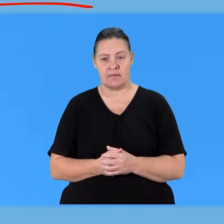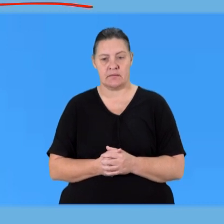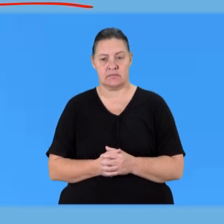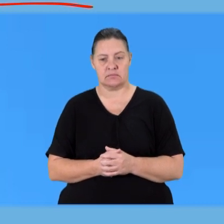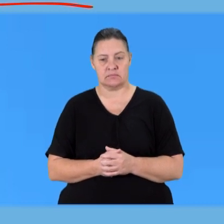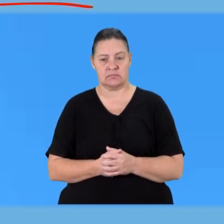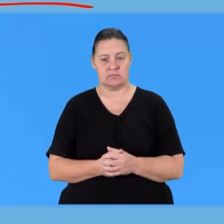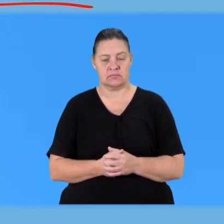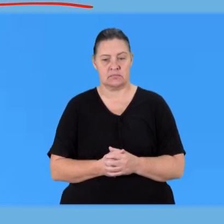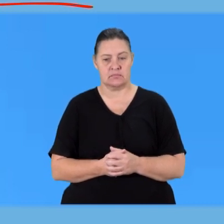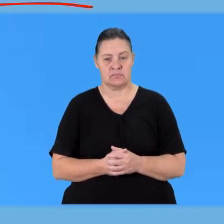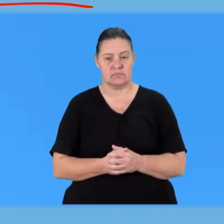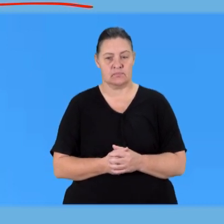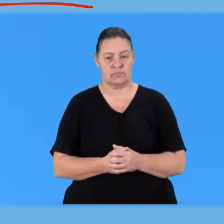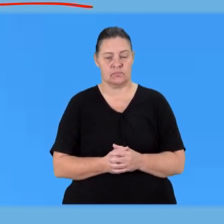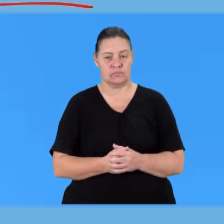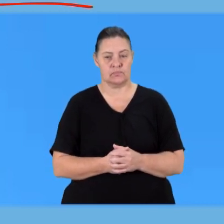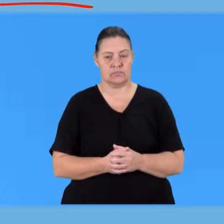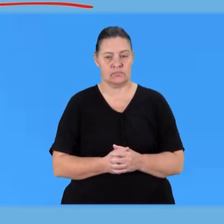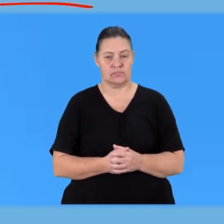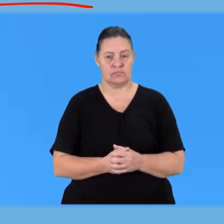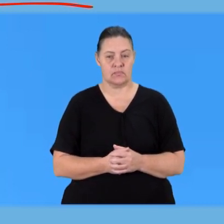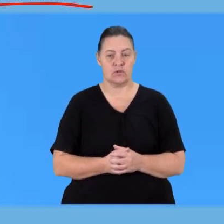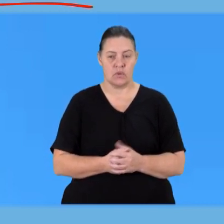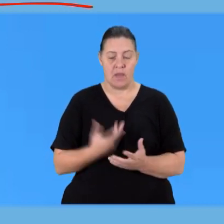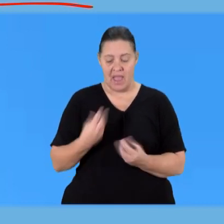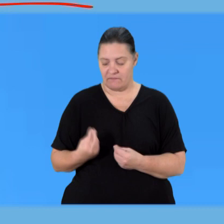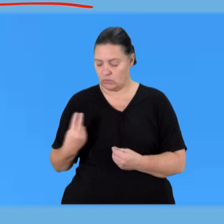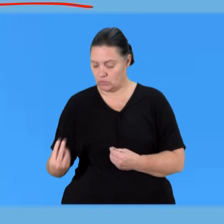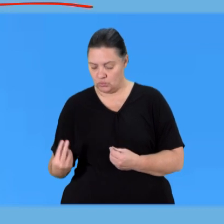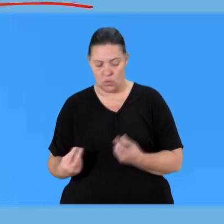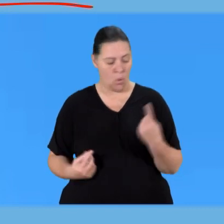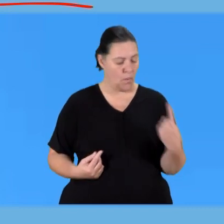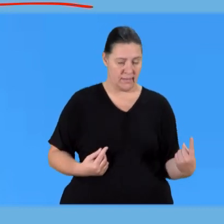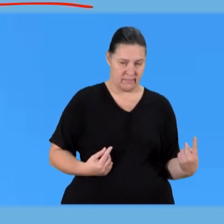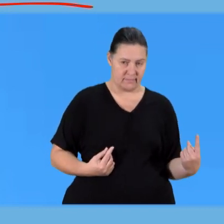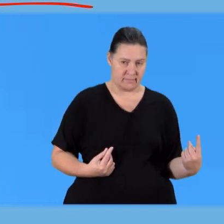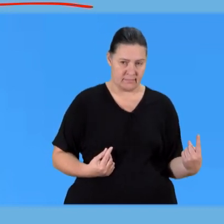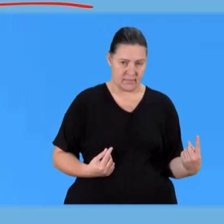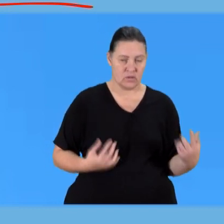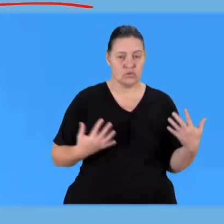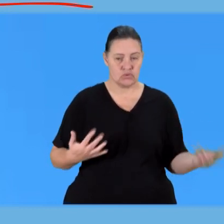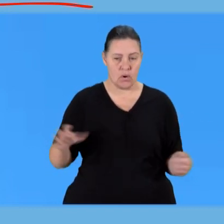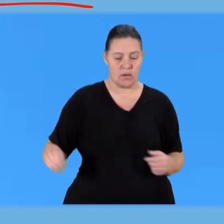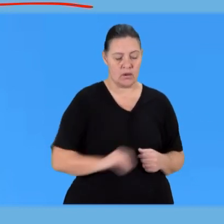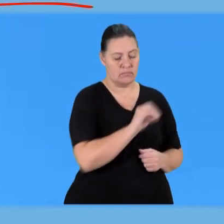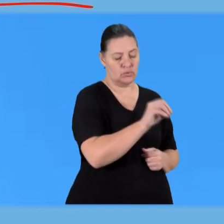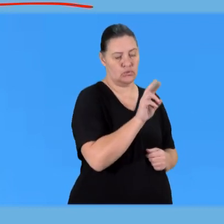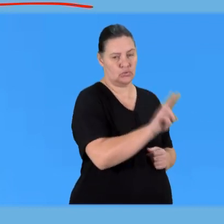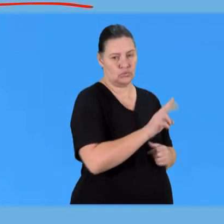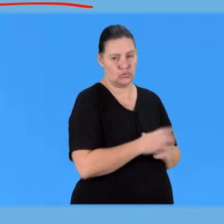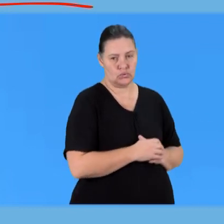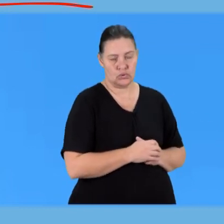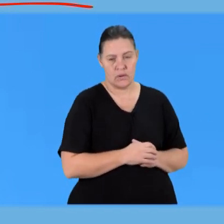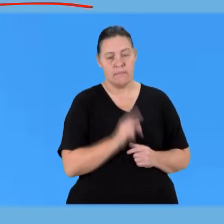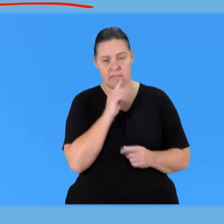multiplies the magnesium, so I have 2 magnesium atoms on the right-hand side, but I have 1 on the left-hand side. So if I just